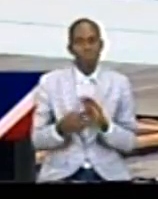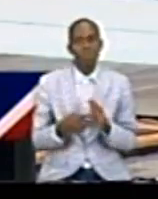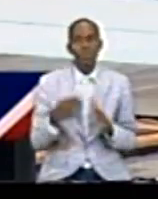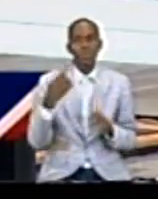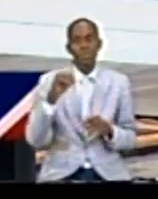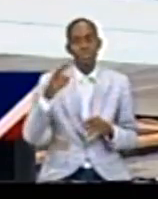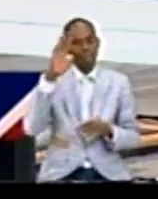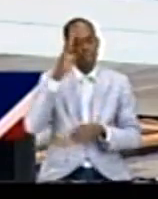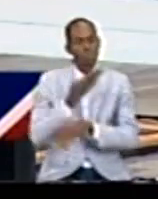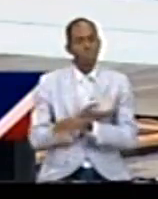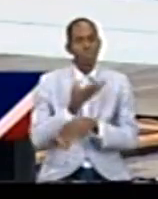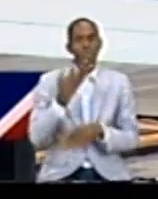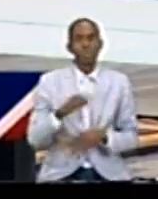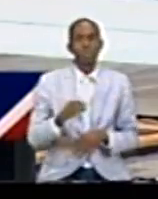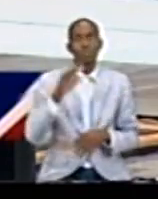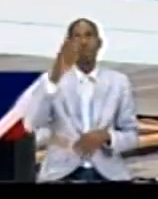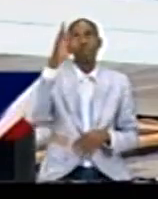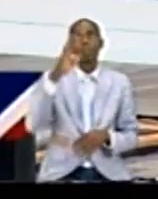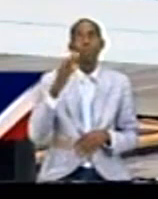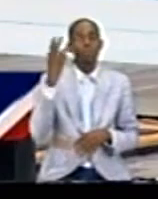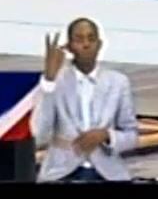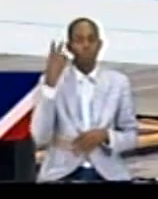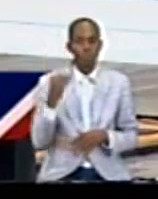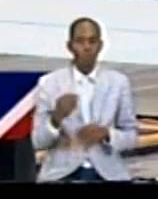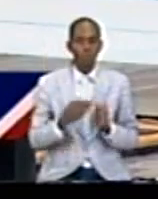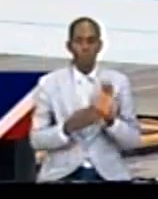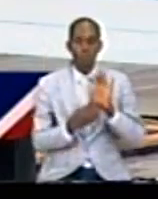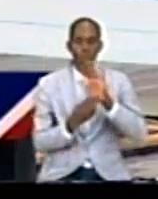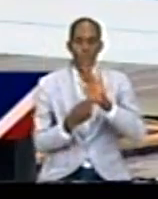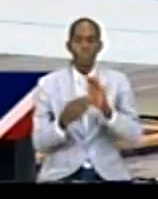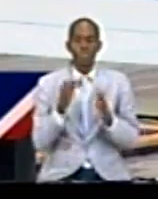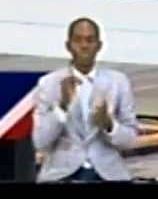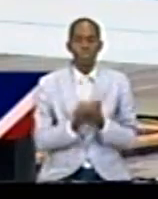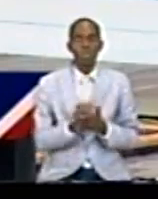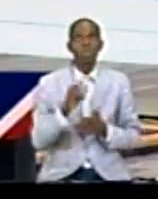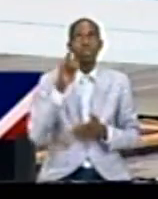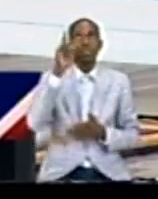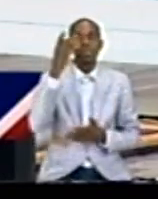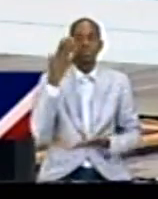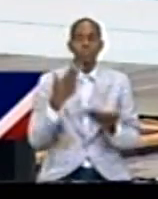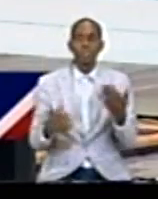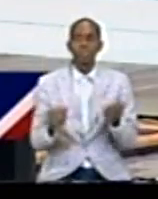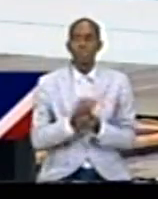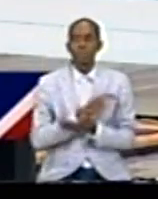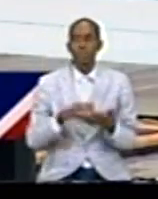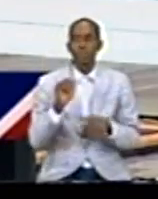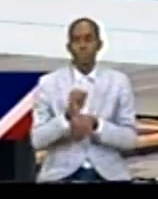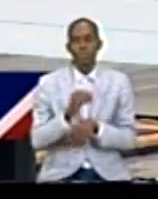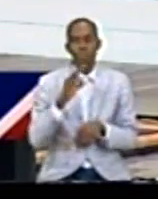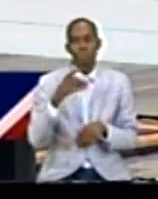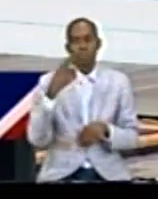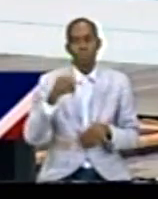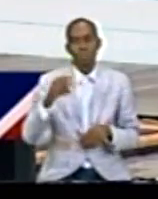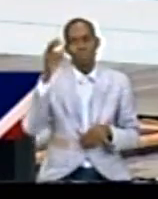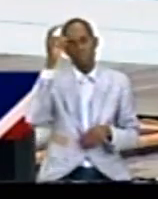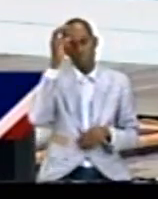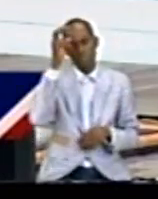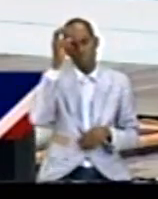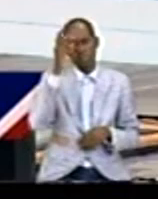that he might destroy the works of the devil. True?